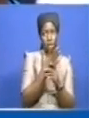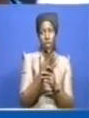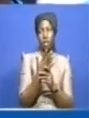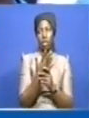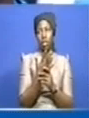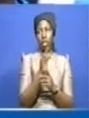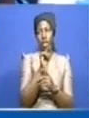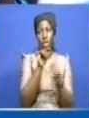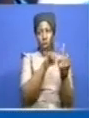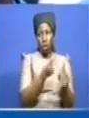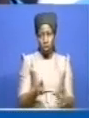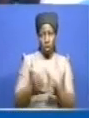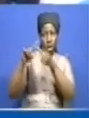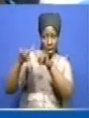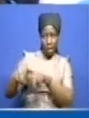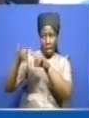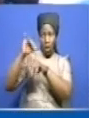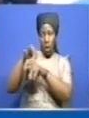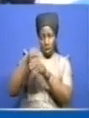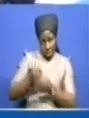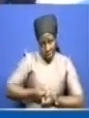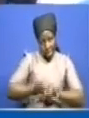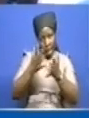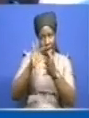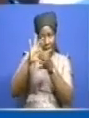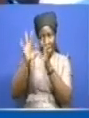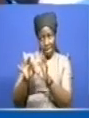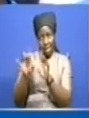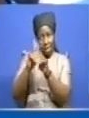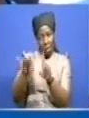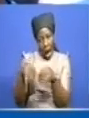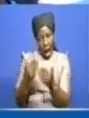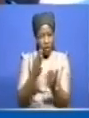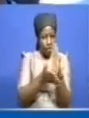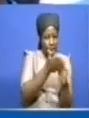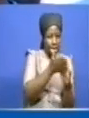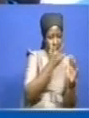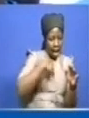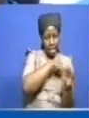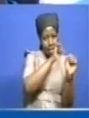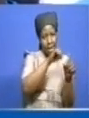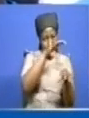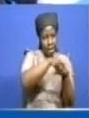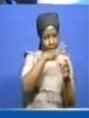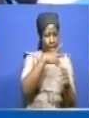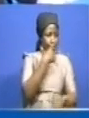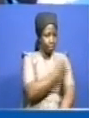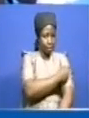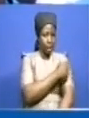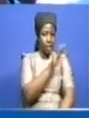also dependent on the supply chain and where and how quickly we can get the vaccines from